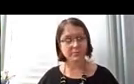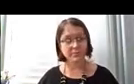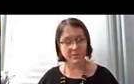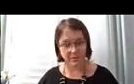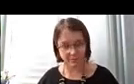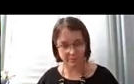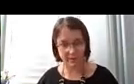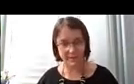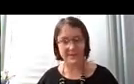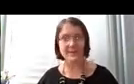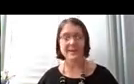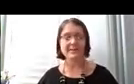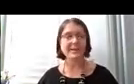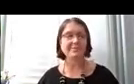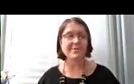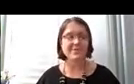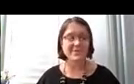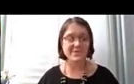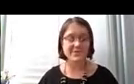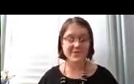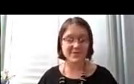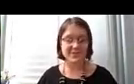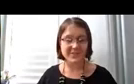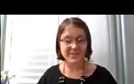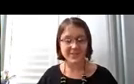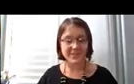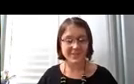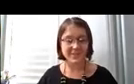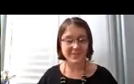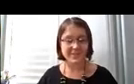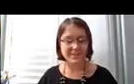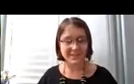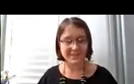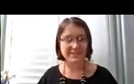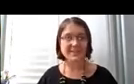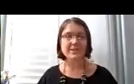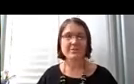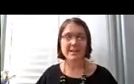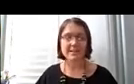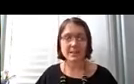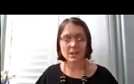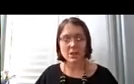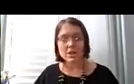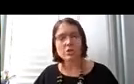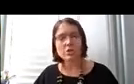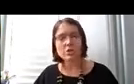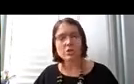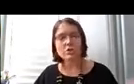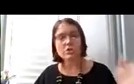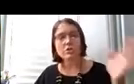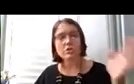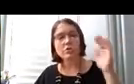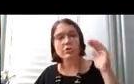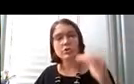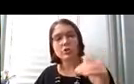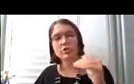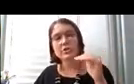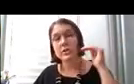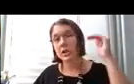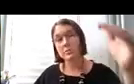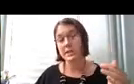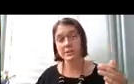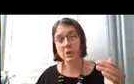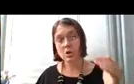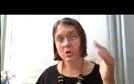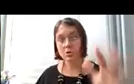Problem solving. Brilliant, love it. Ruth? Digital skills. Great. So your